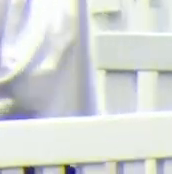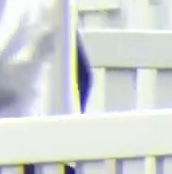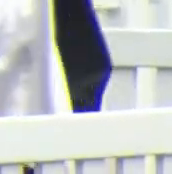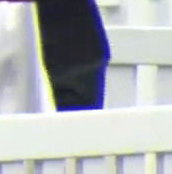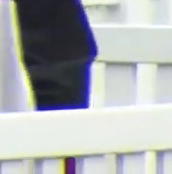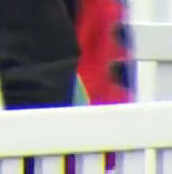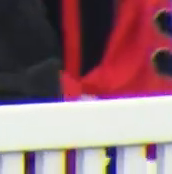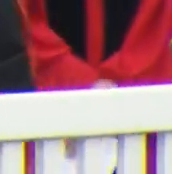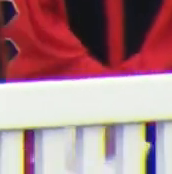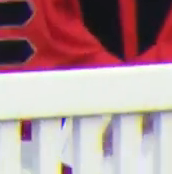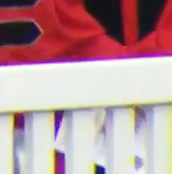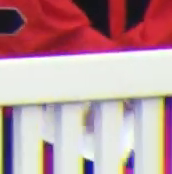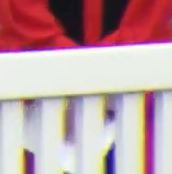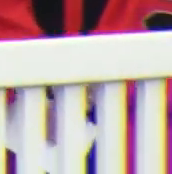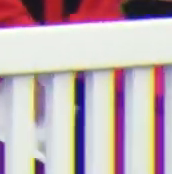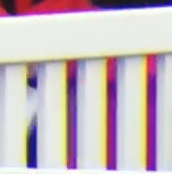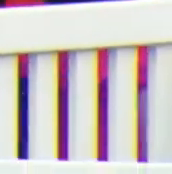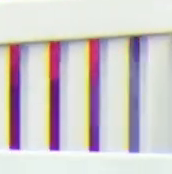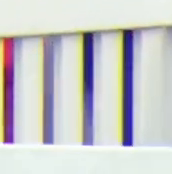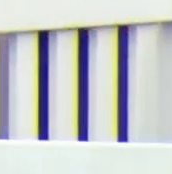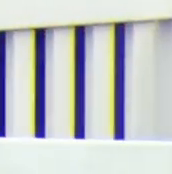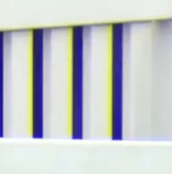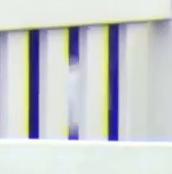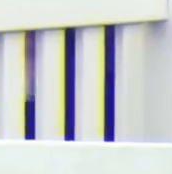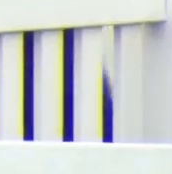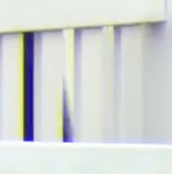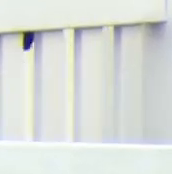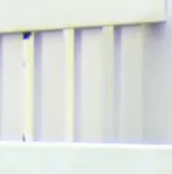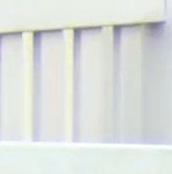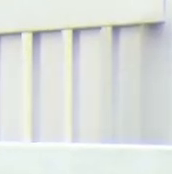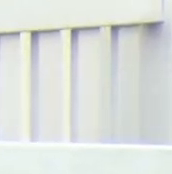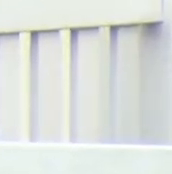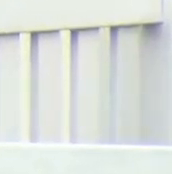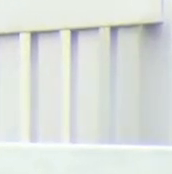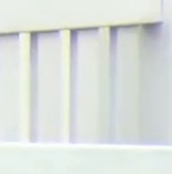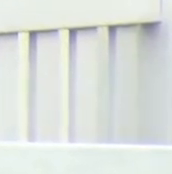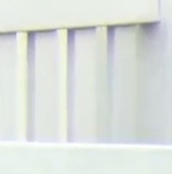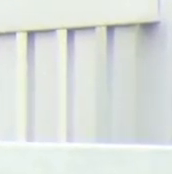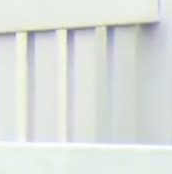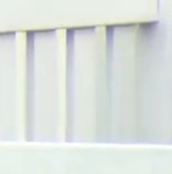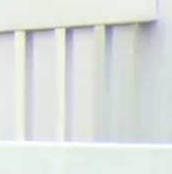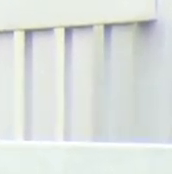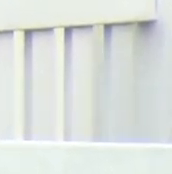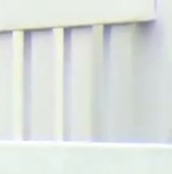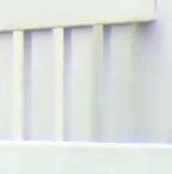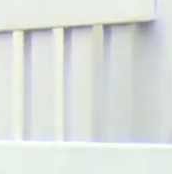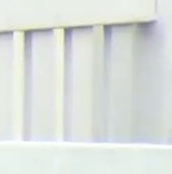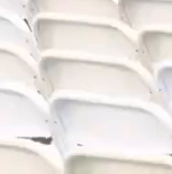Thank you.